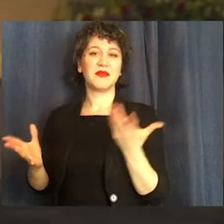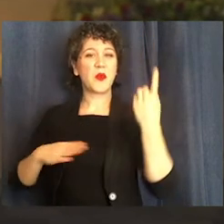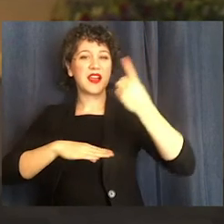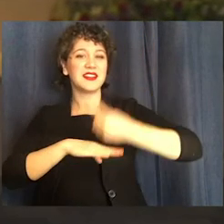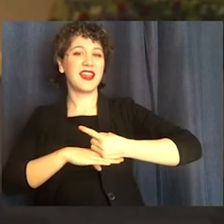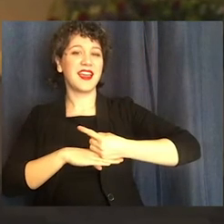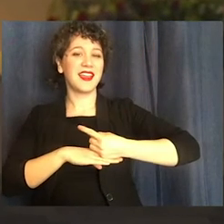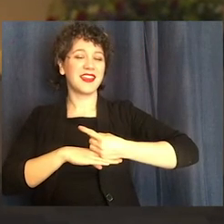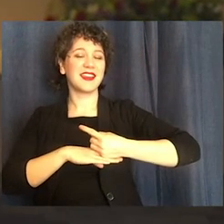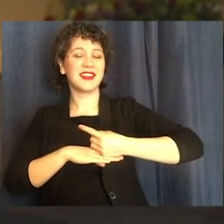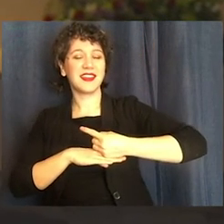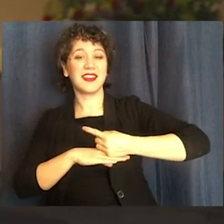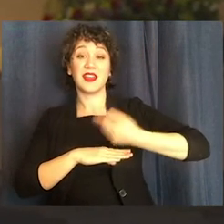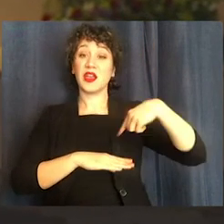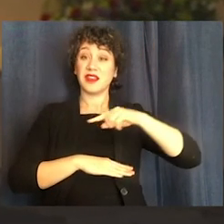this feeling,